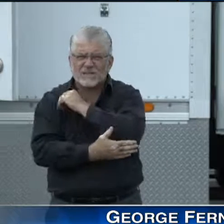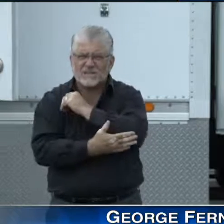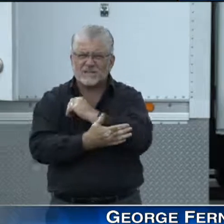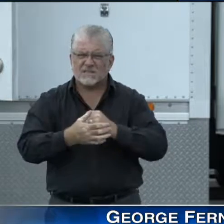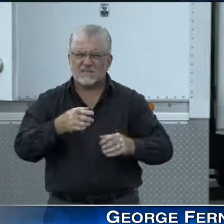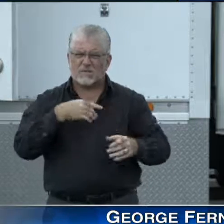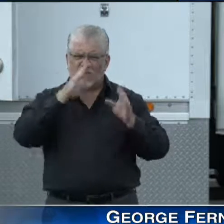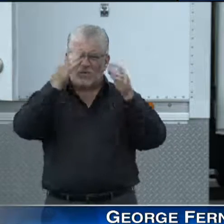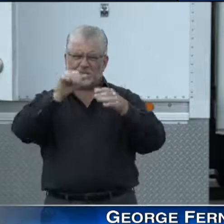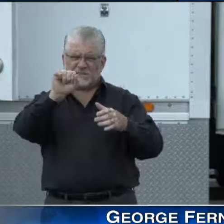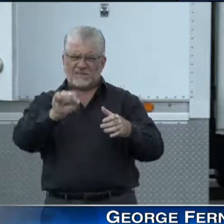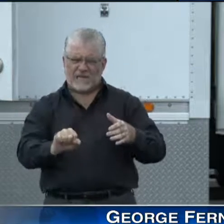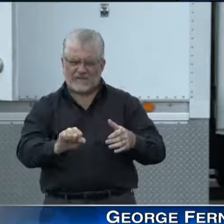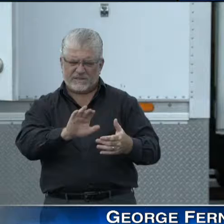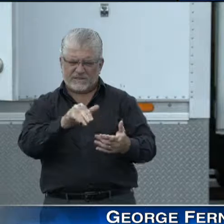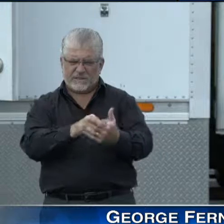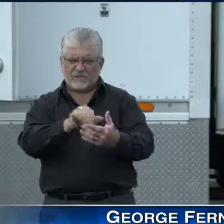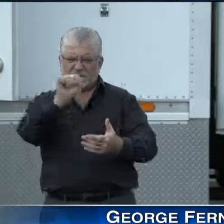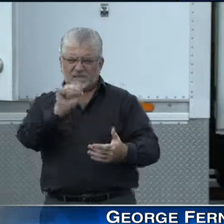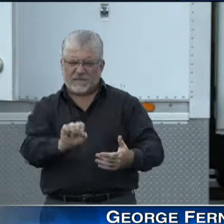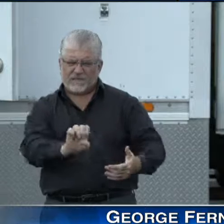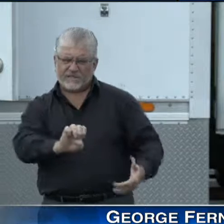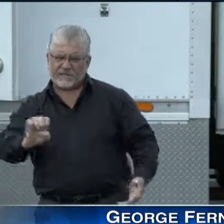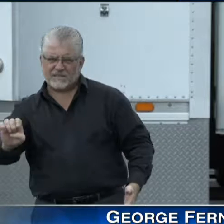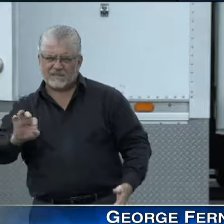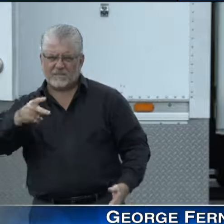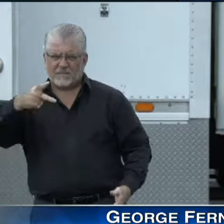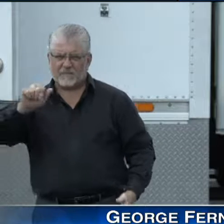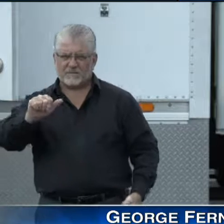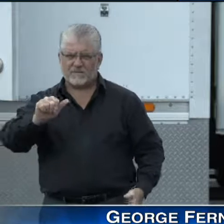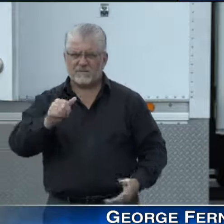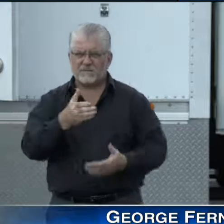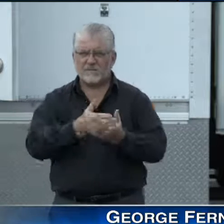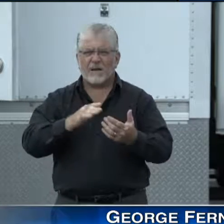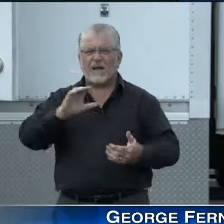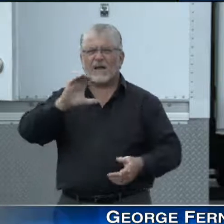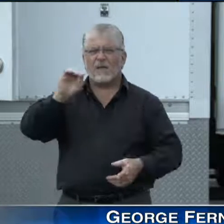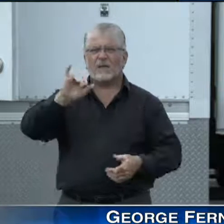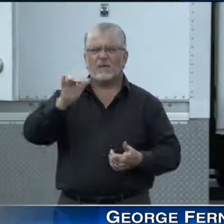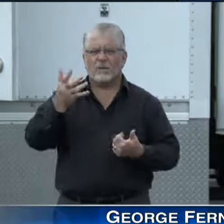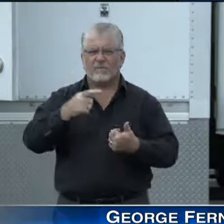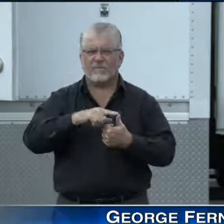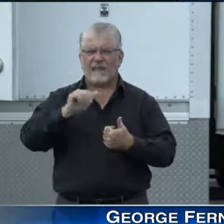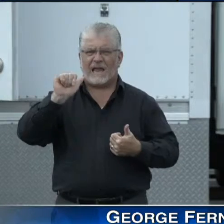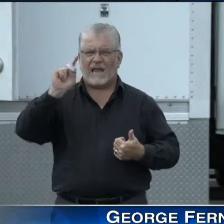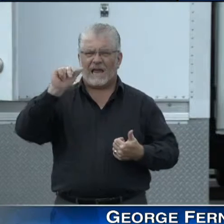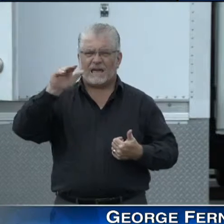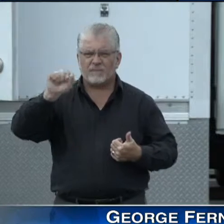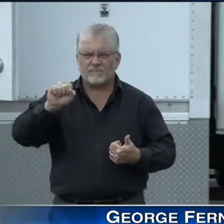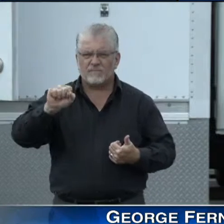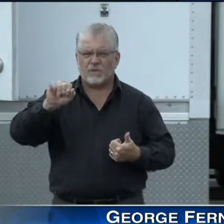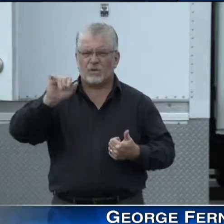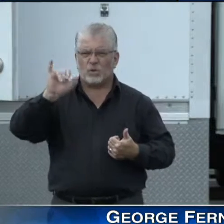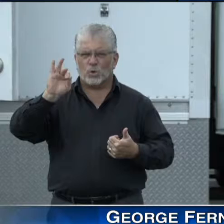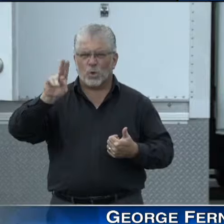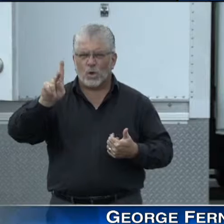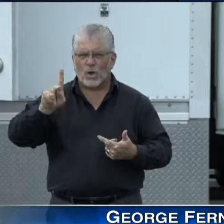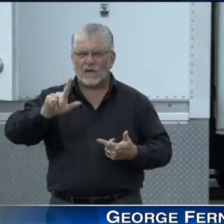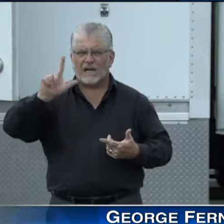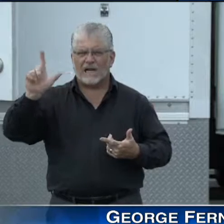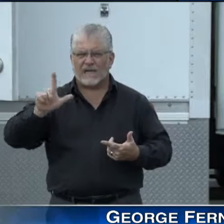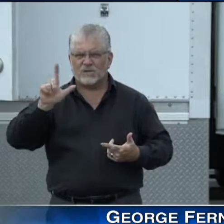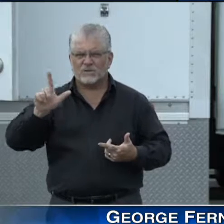Pennsylvania. So some of the counties that it'll visit are Adams, York, Lancaster, Lebanon,